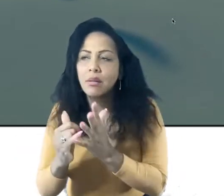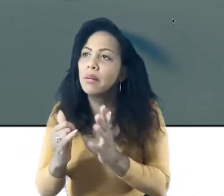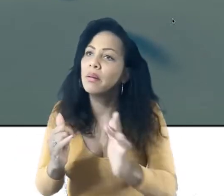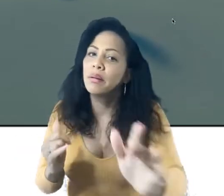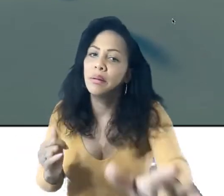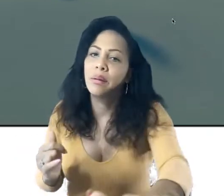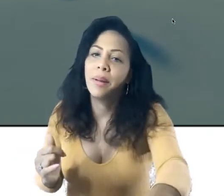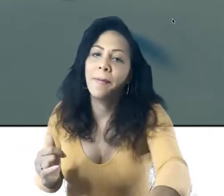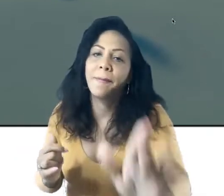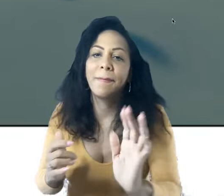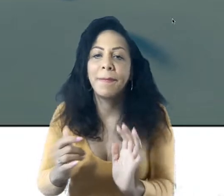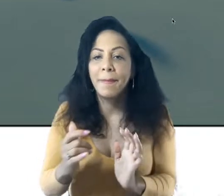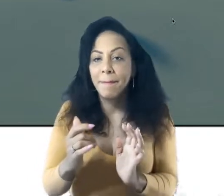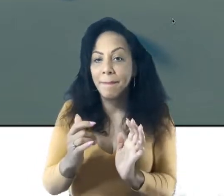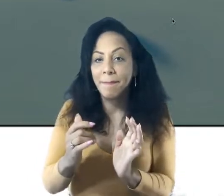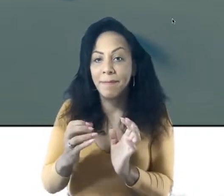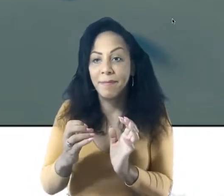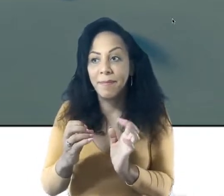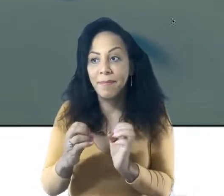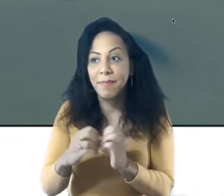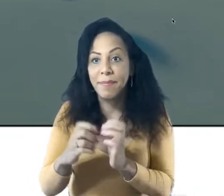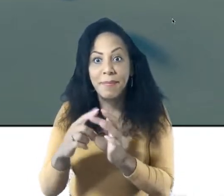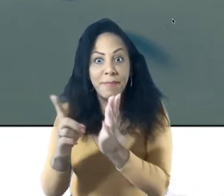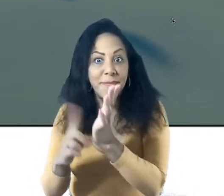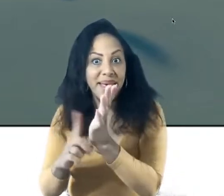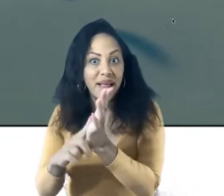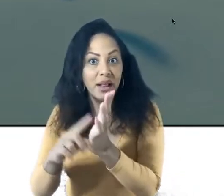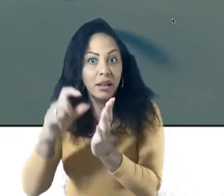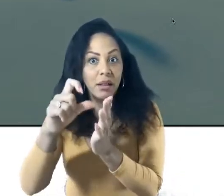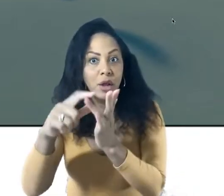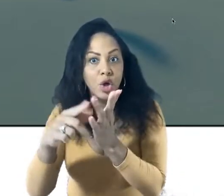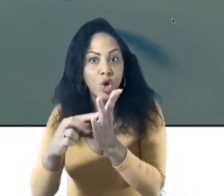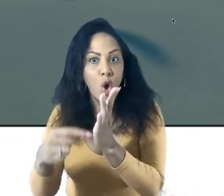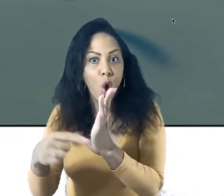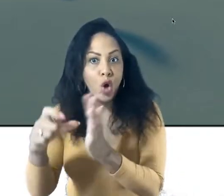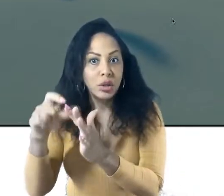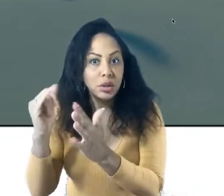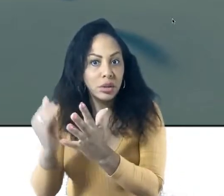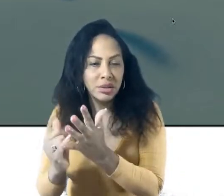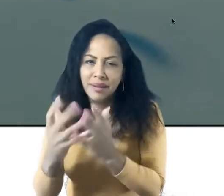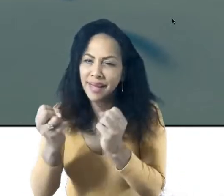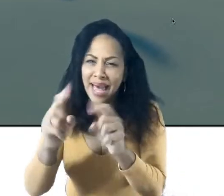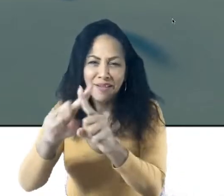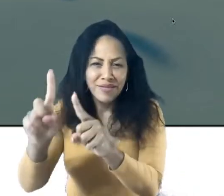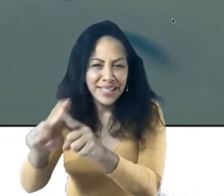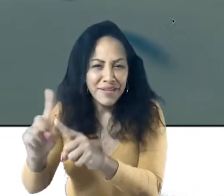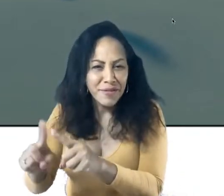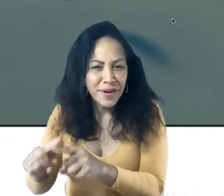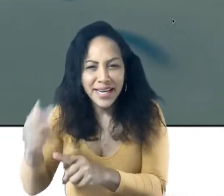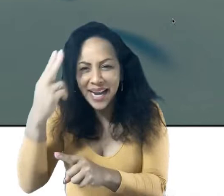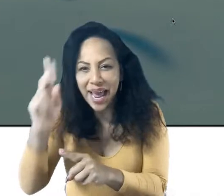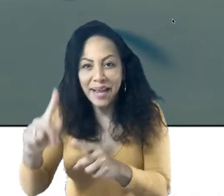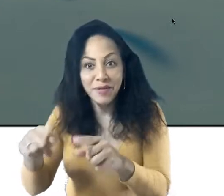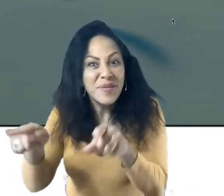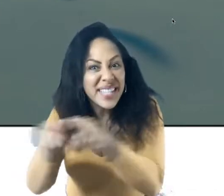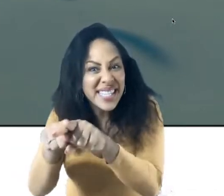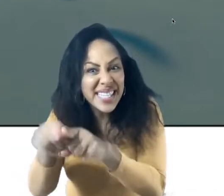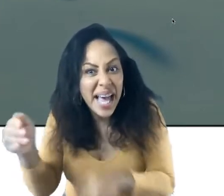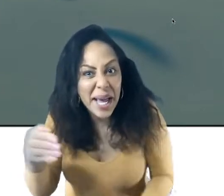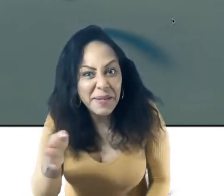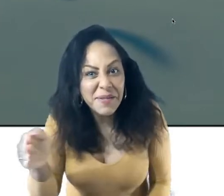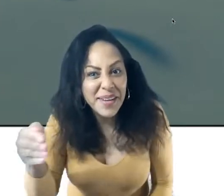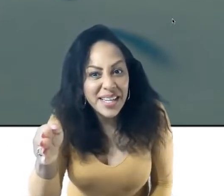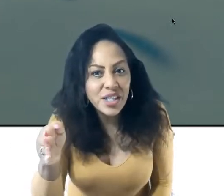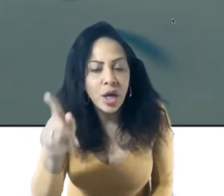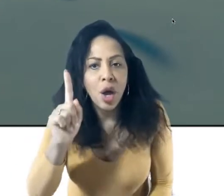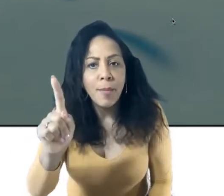bullcods. That was it, bullcods. So they have all of these different names for the same thing, but it's all very, you know, it's all very,